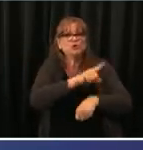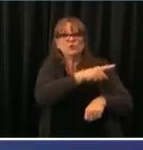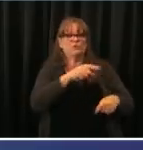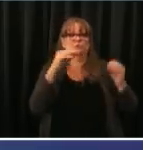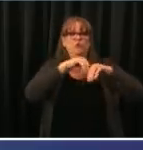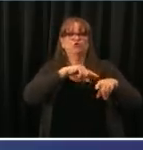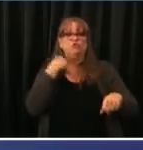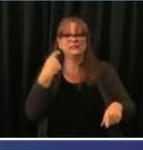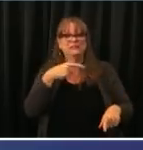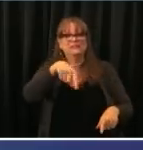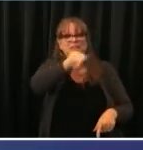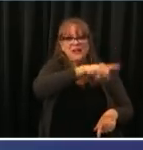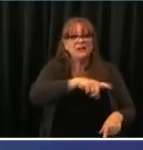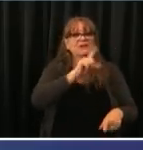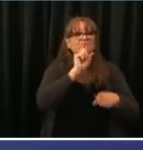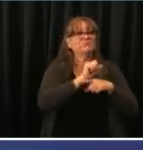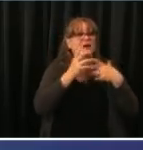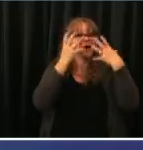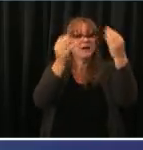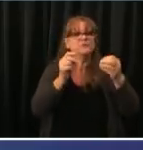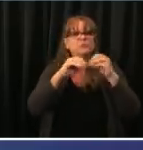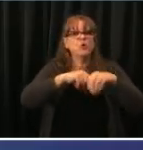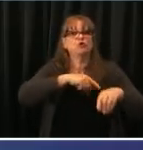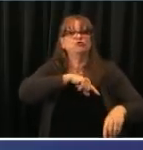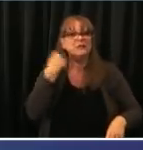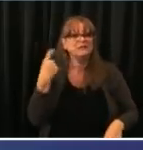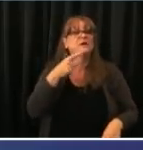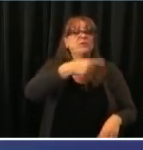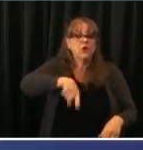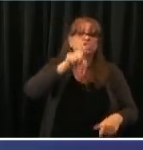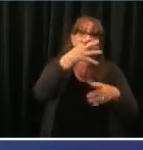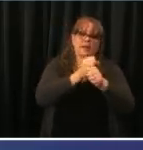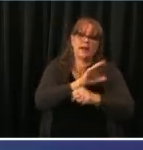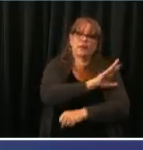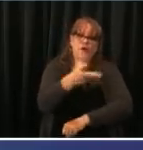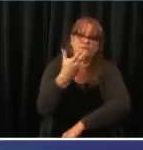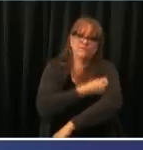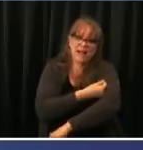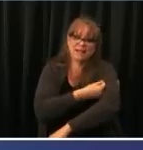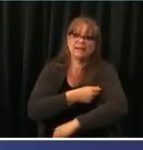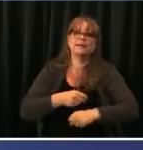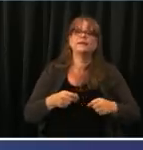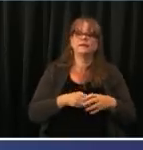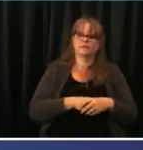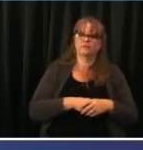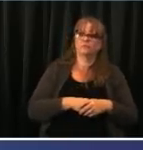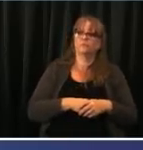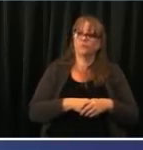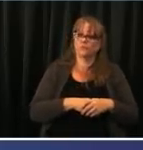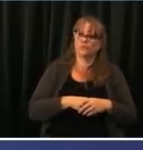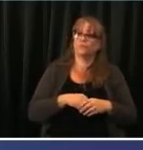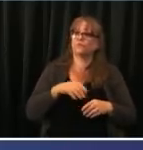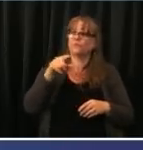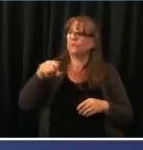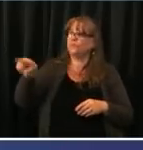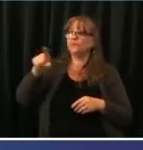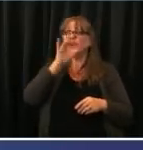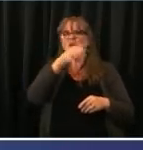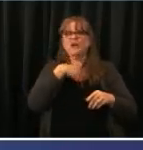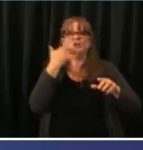want to protect those who have no choice but to go in to work first, as well as expanding the general